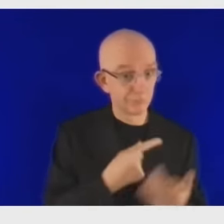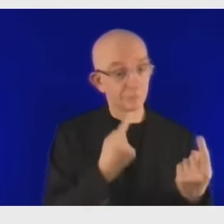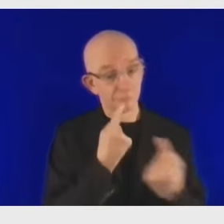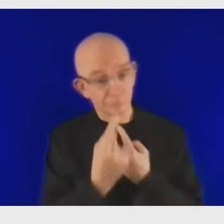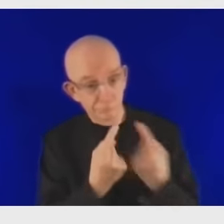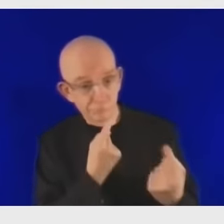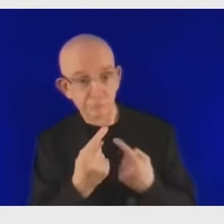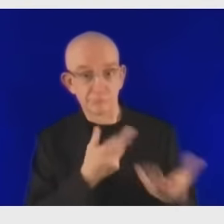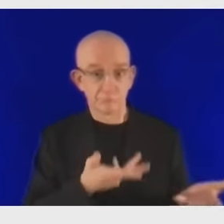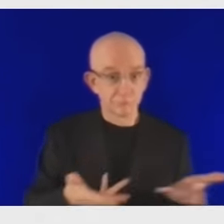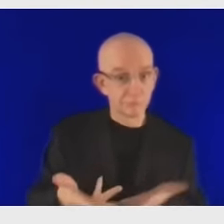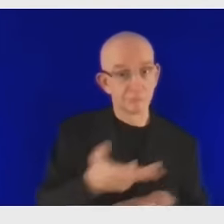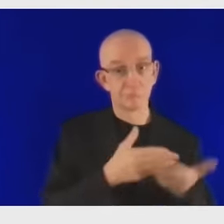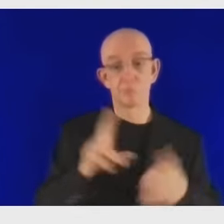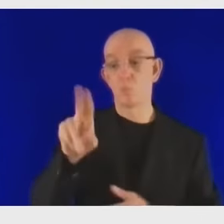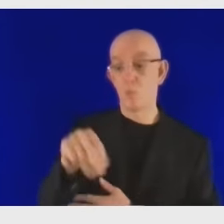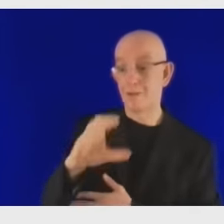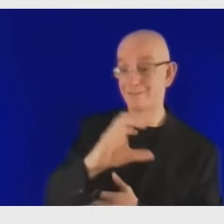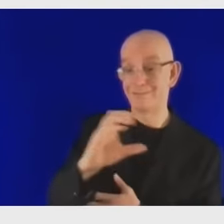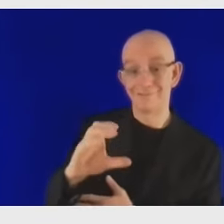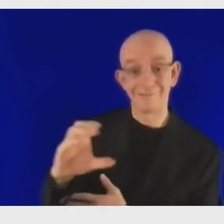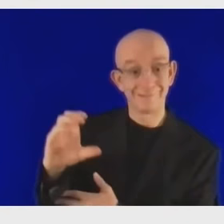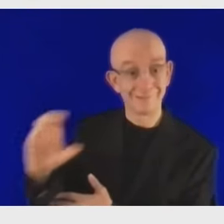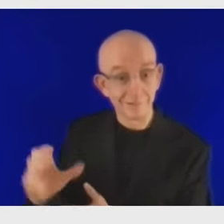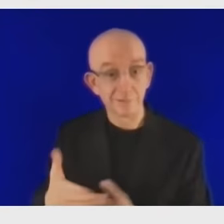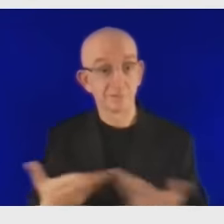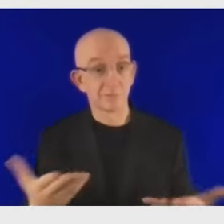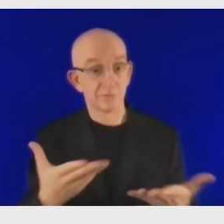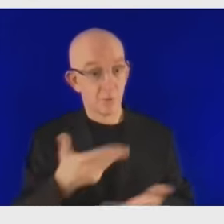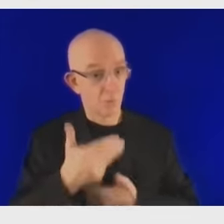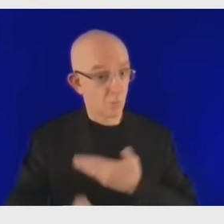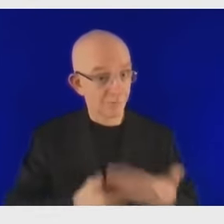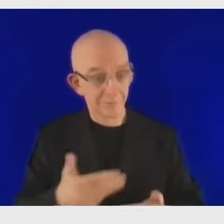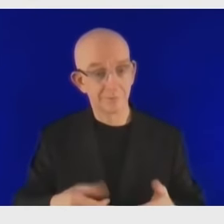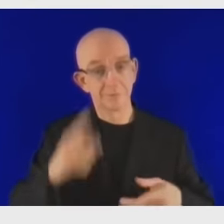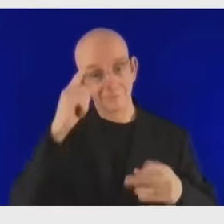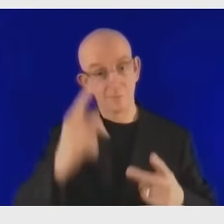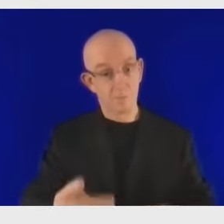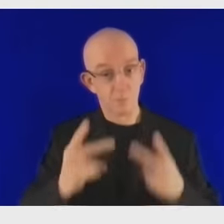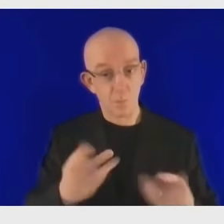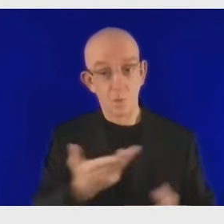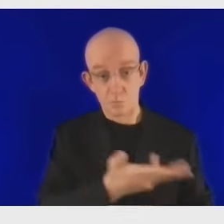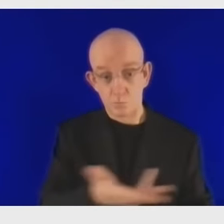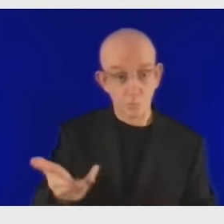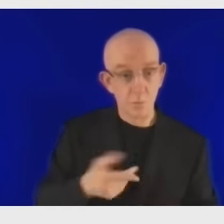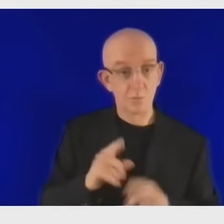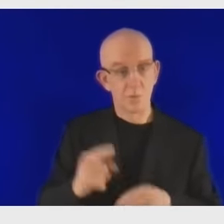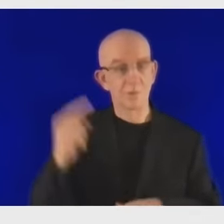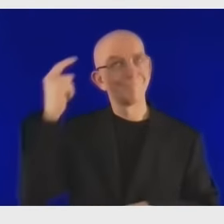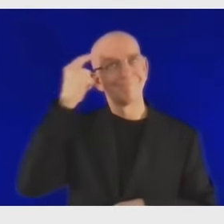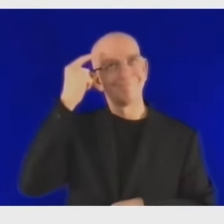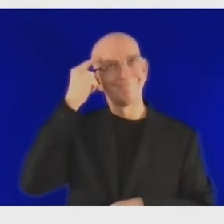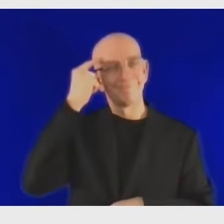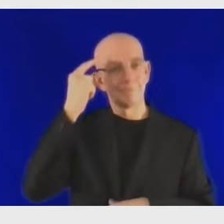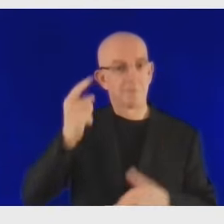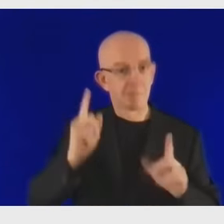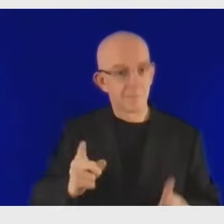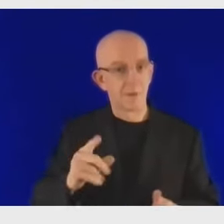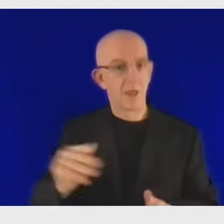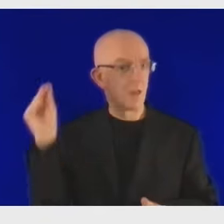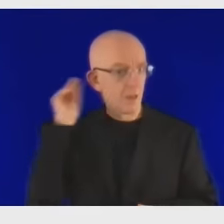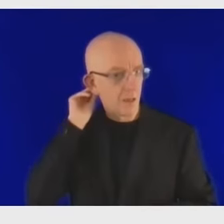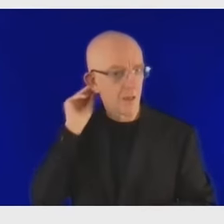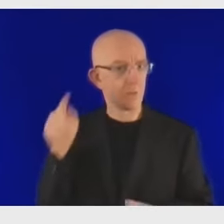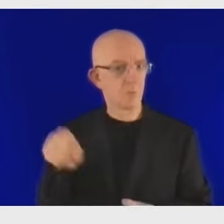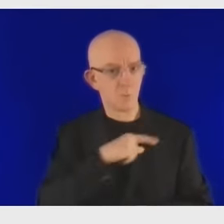effort to ensure that there is meaningful participation, because we cannot expect the indigenous people to participate if there is